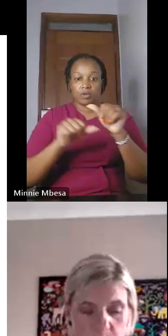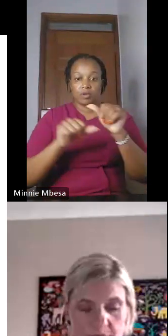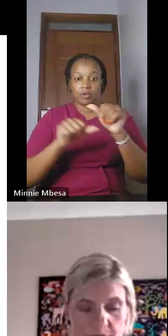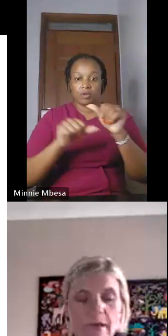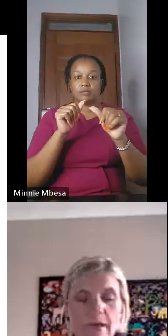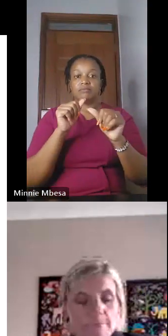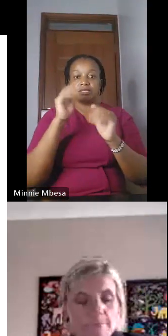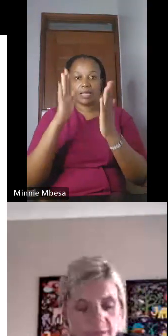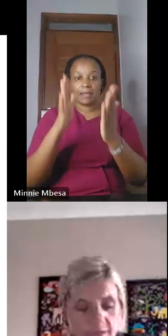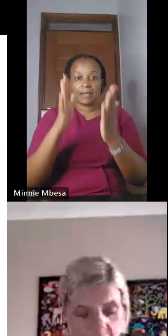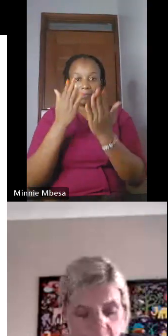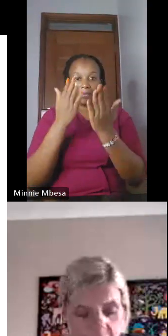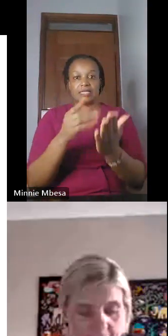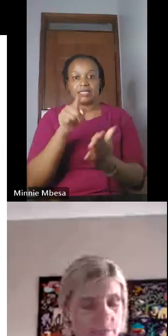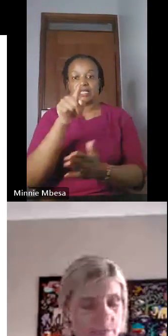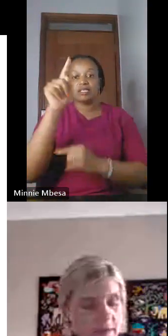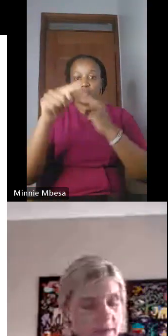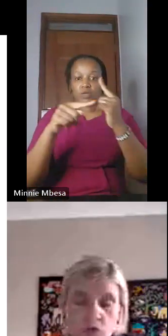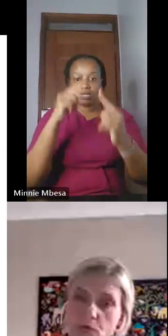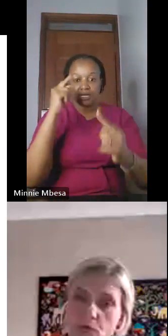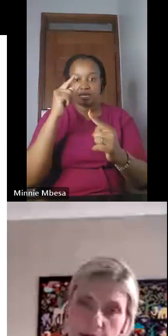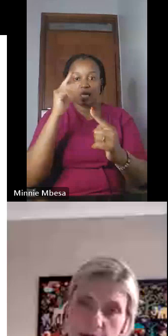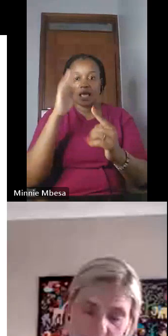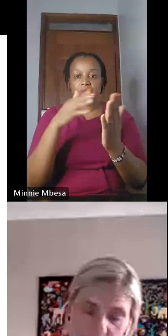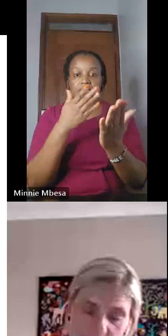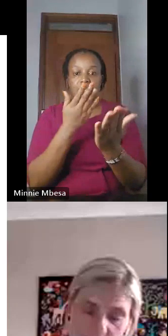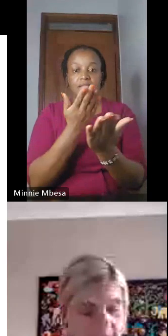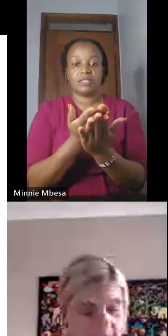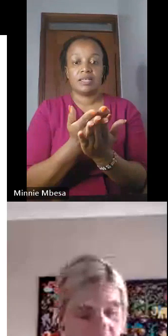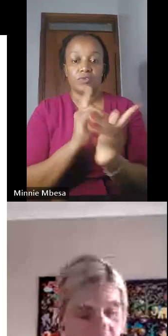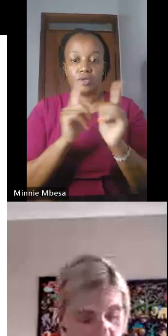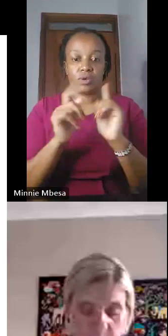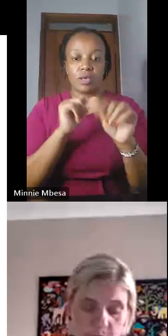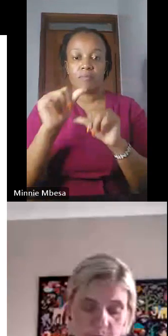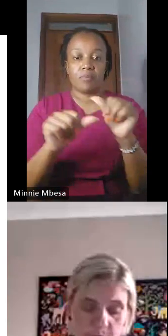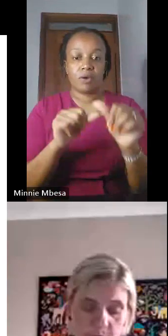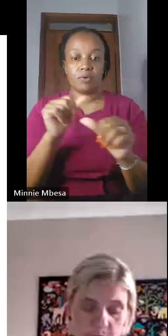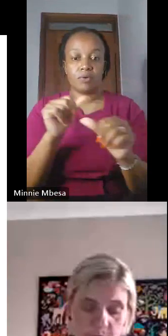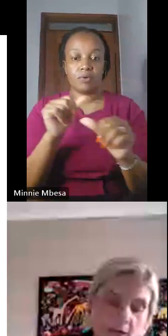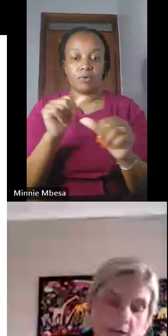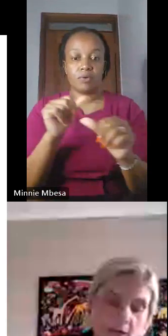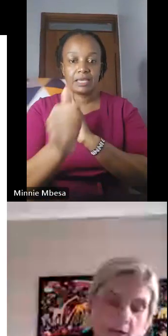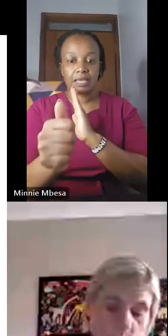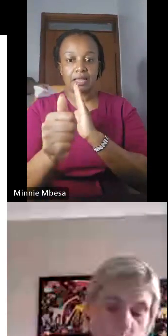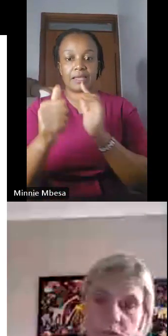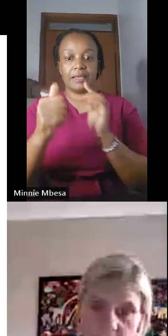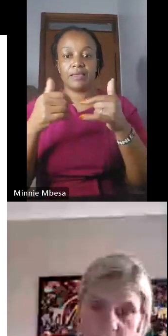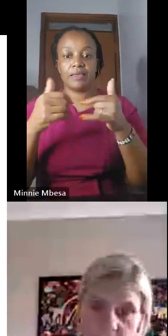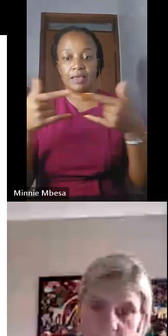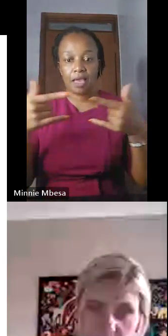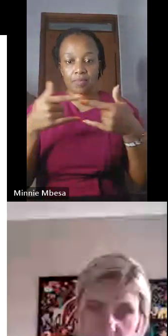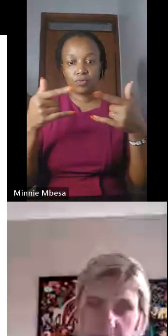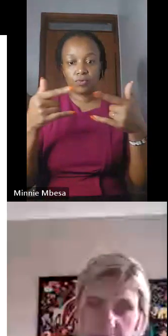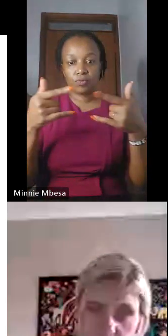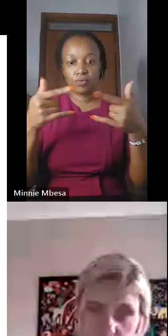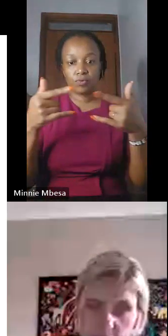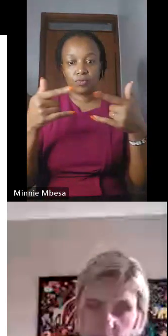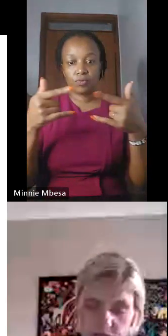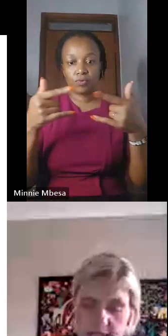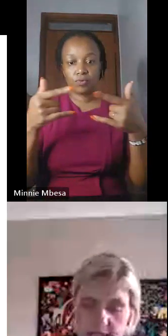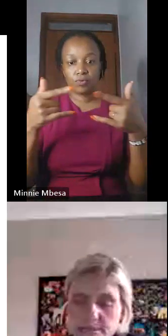we talk about the skills gap that you currently find in your employment, what you want to